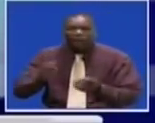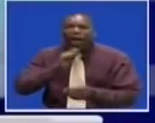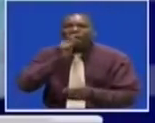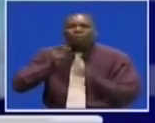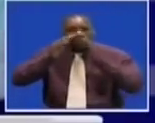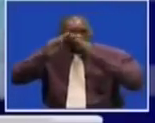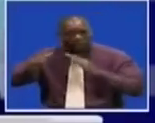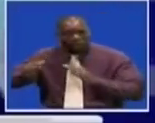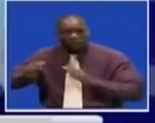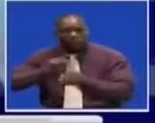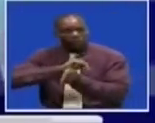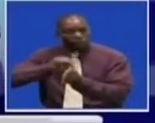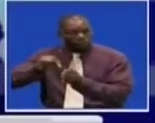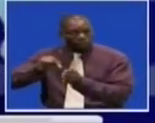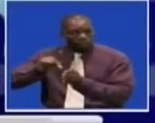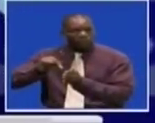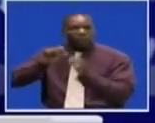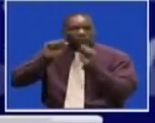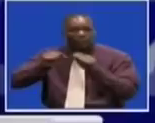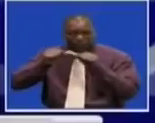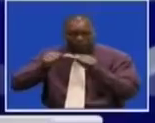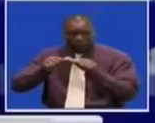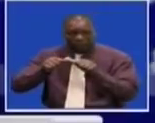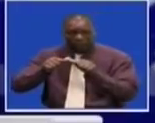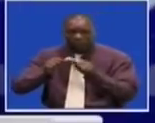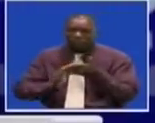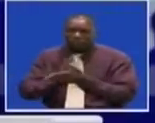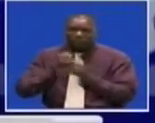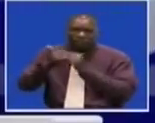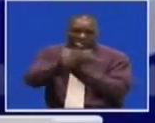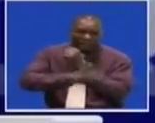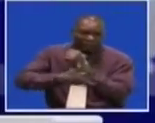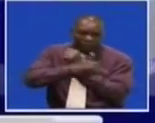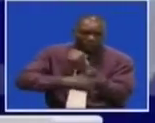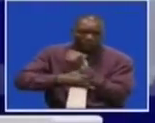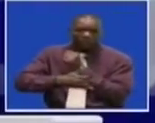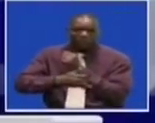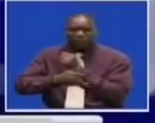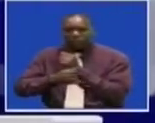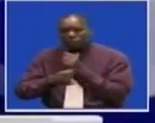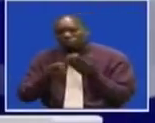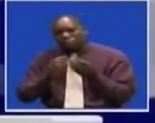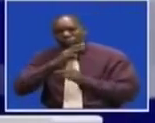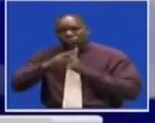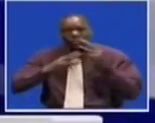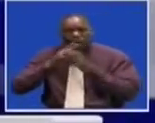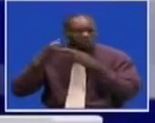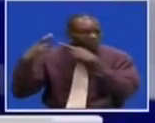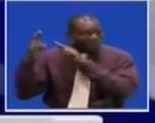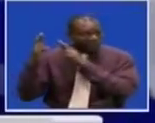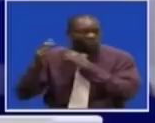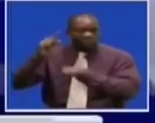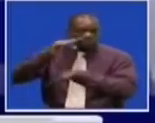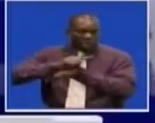if they are to remain relevant in the country. In an interview with ZNBC News to mark World Radio Day,